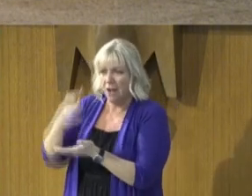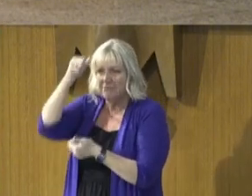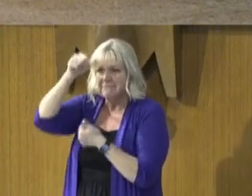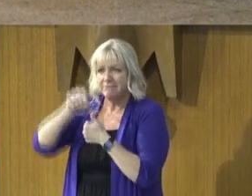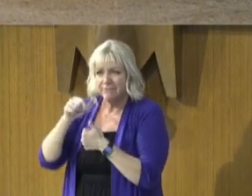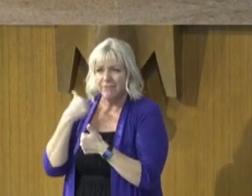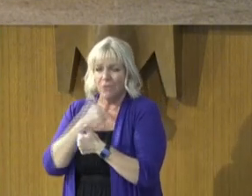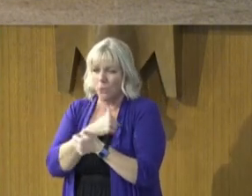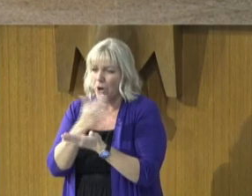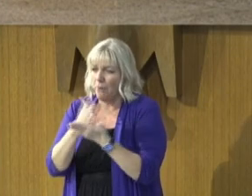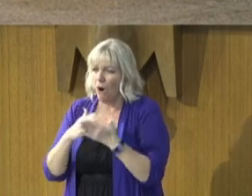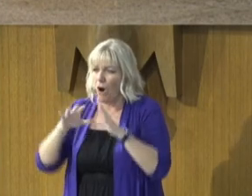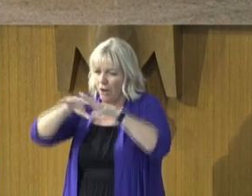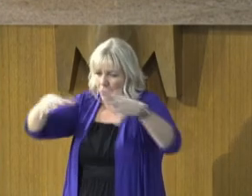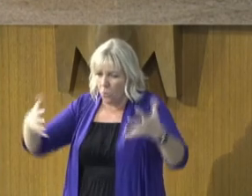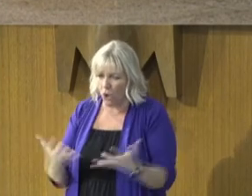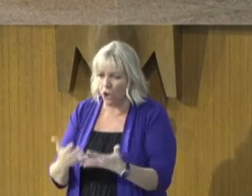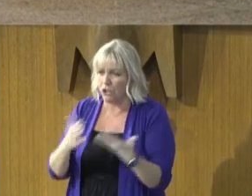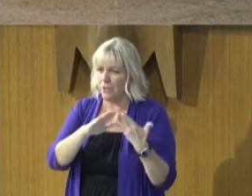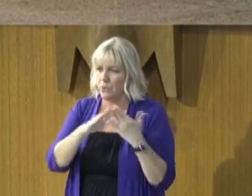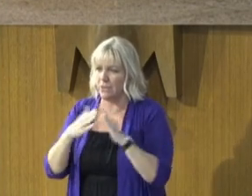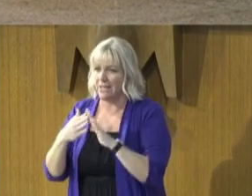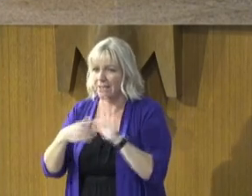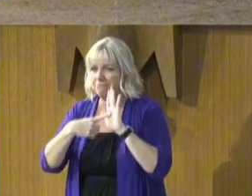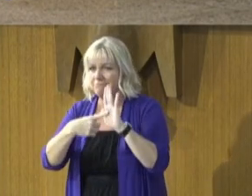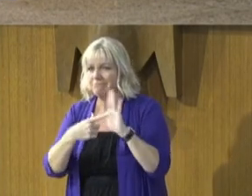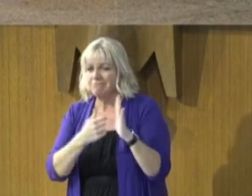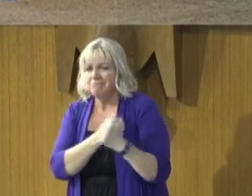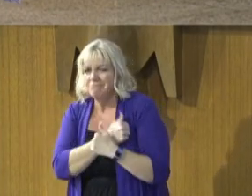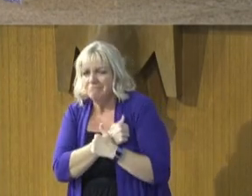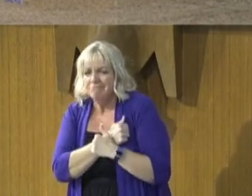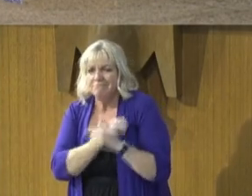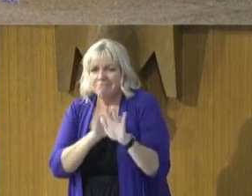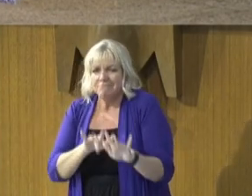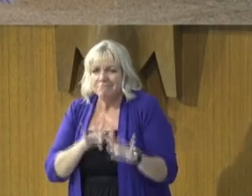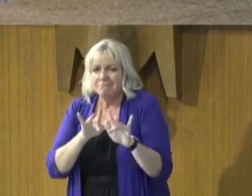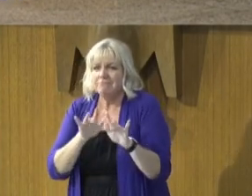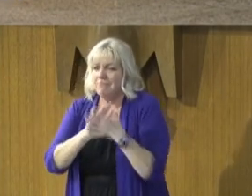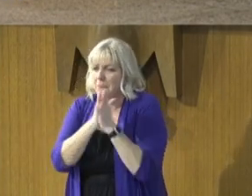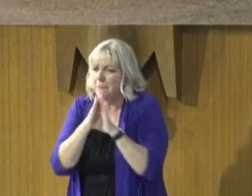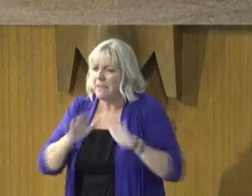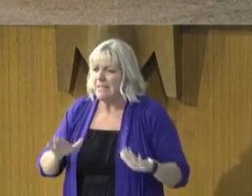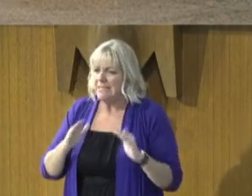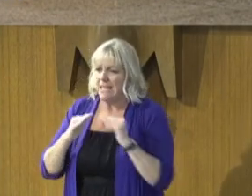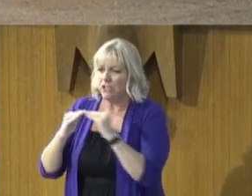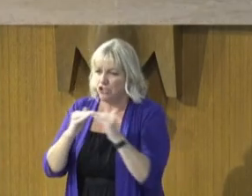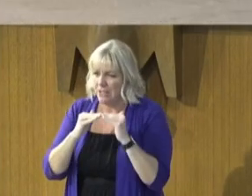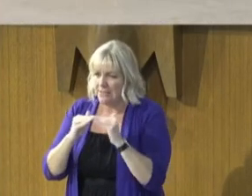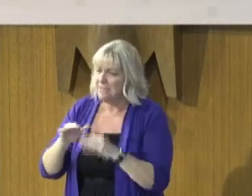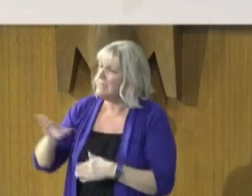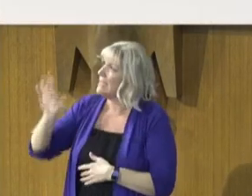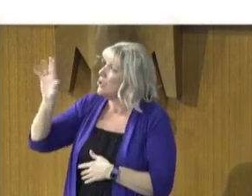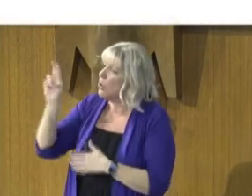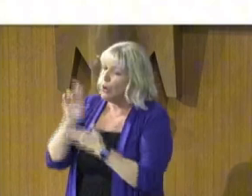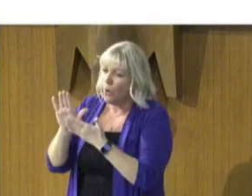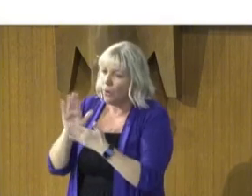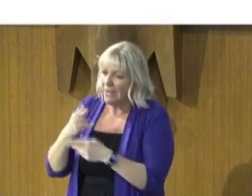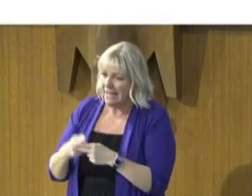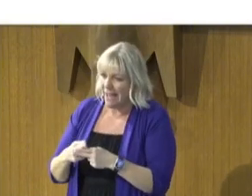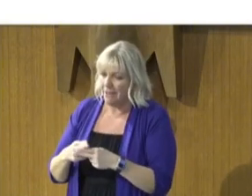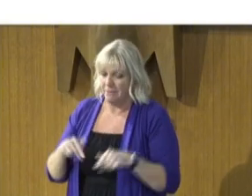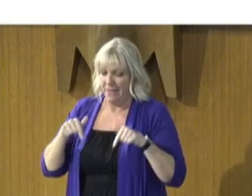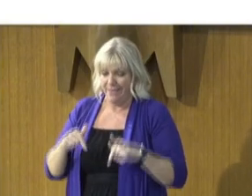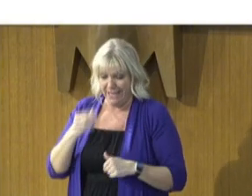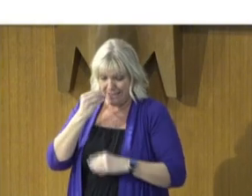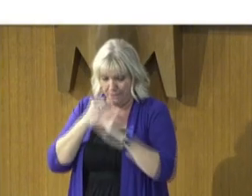worldwide community that practices compassion and peace and justice in your holy name. In this meal, we